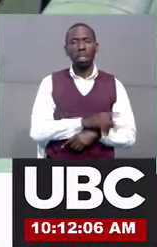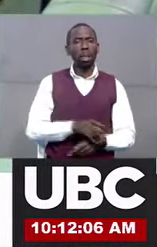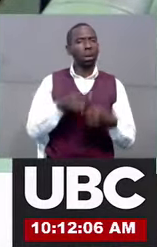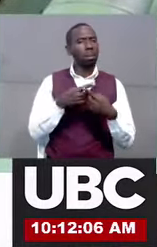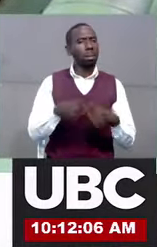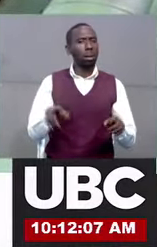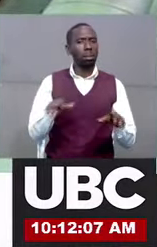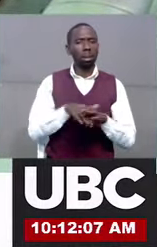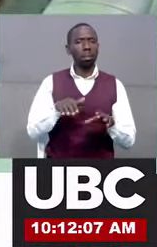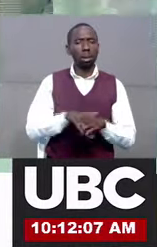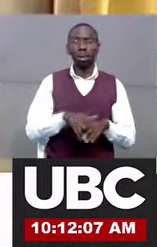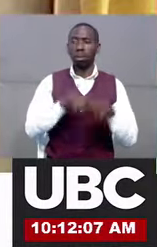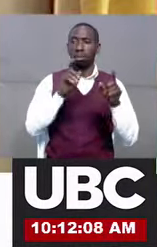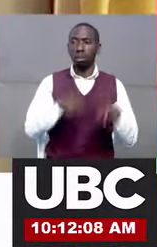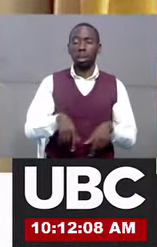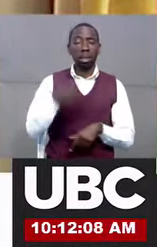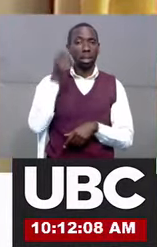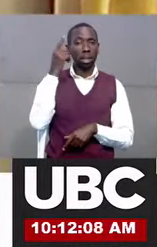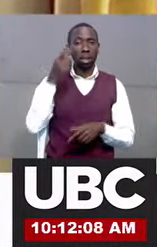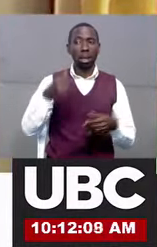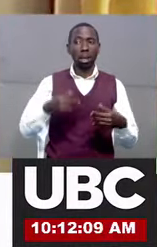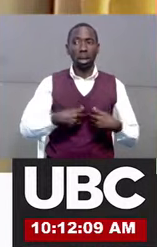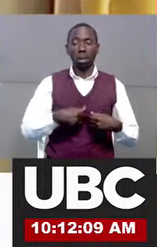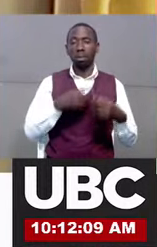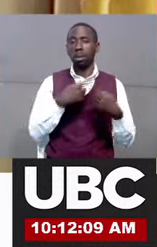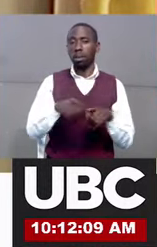need to understand that there are several causes